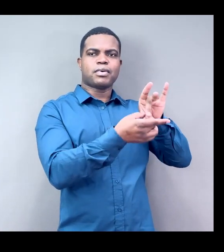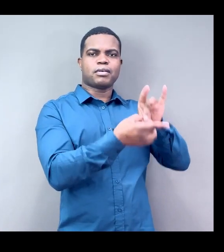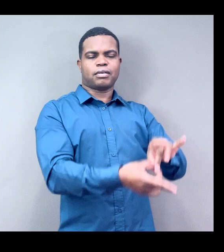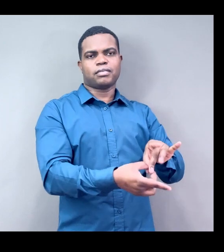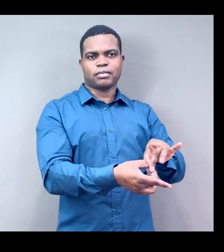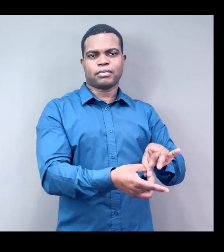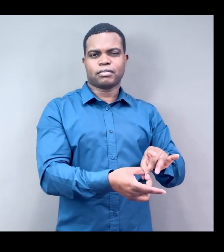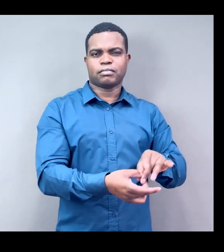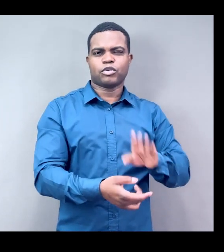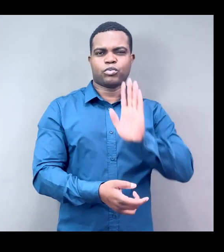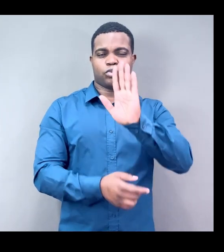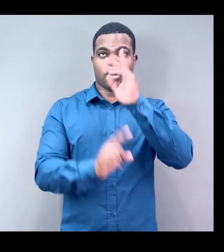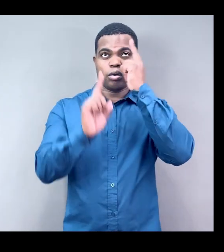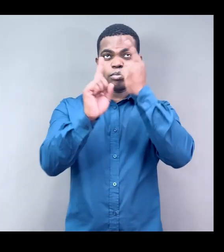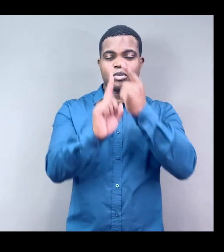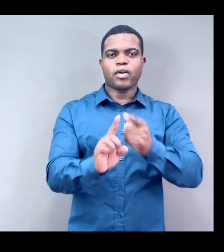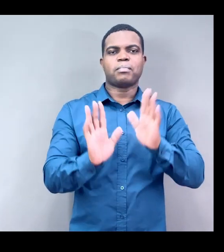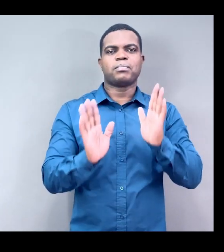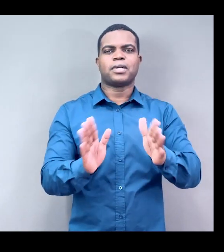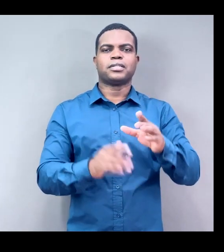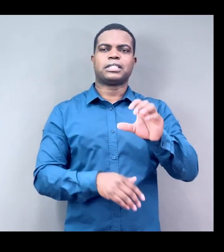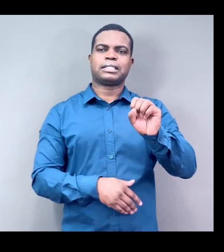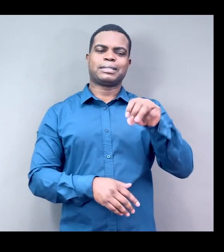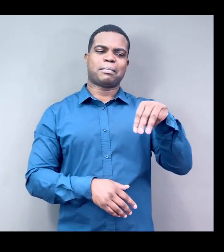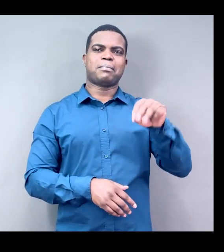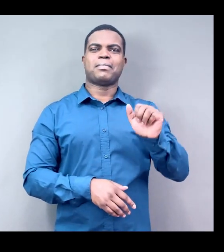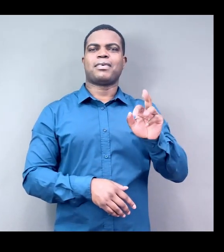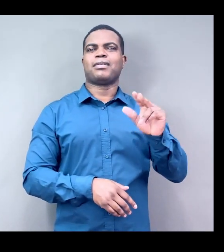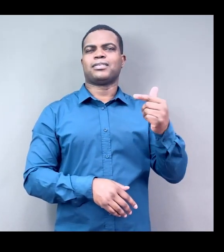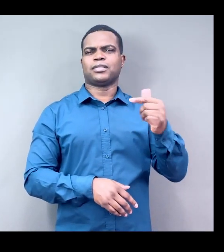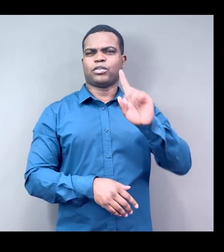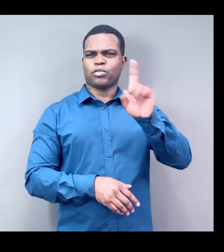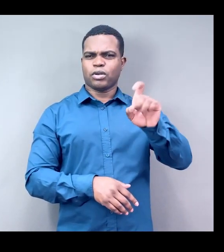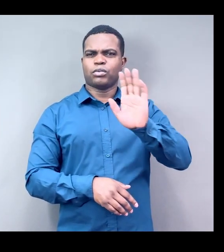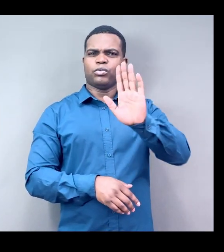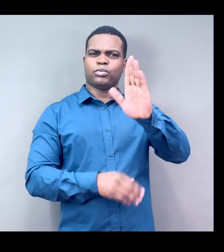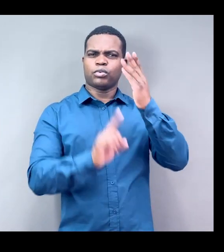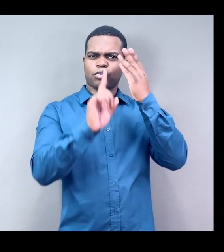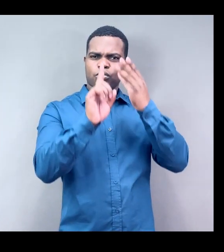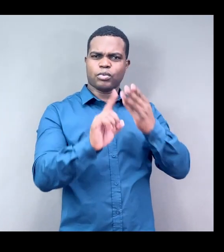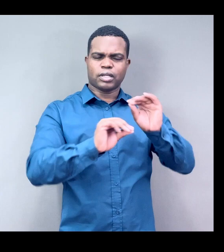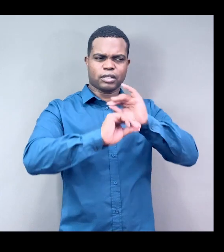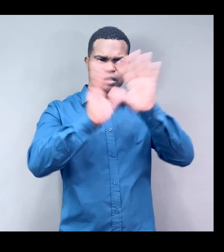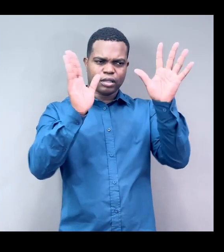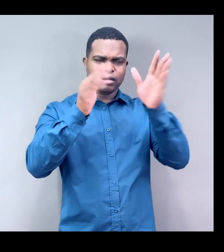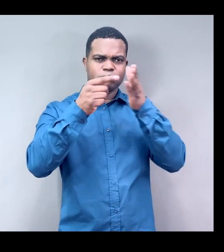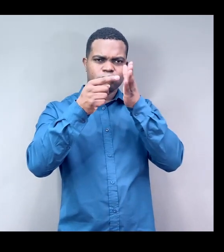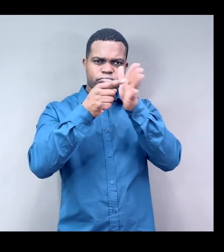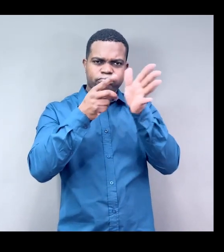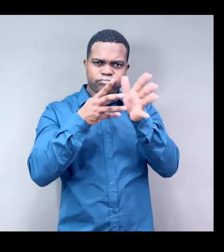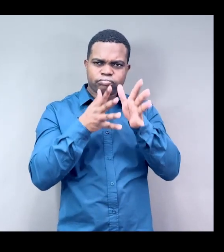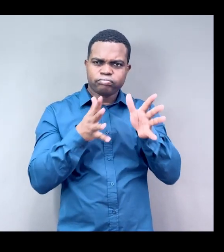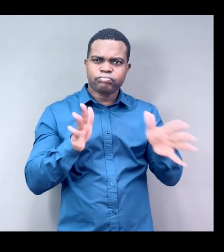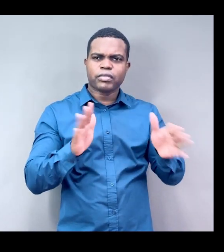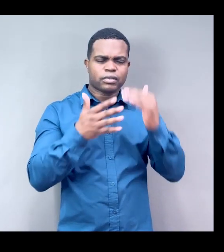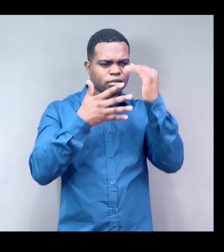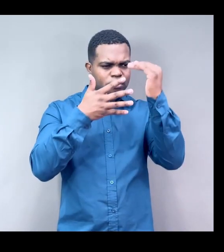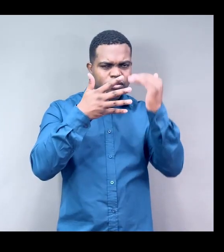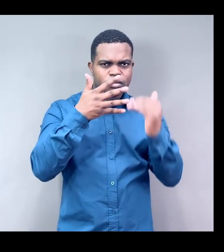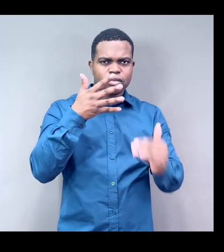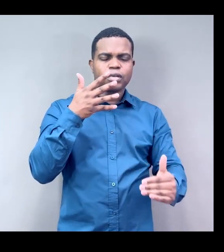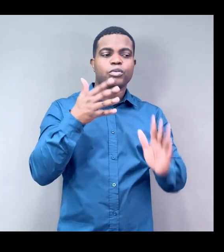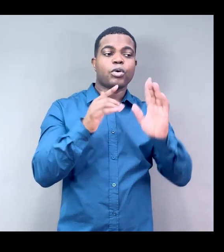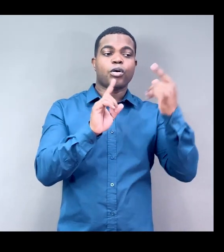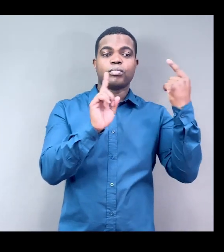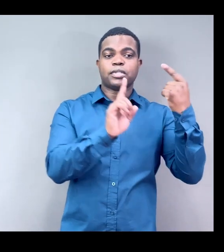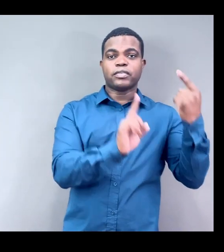time-bound. So your objectives must be SMART. Your goals must be clearly